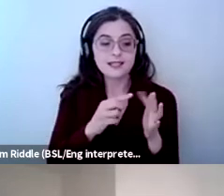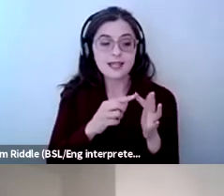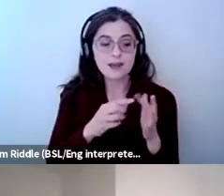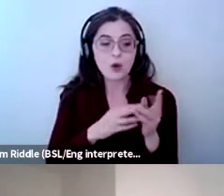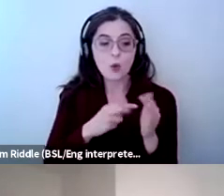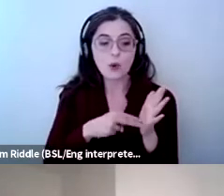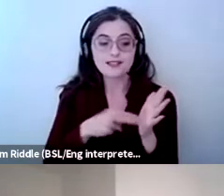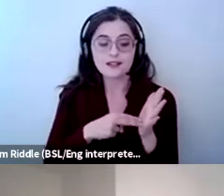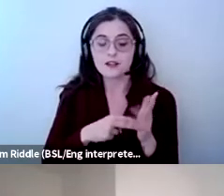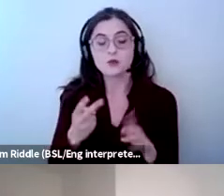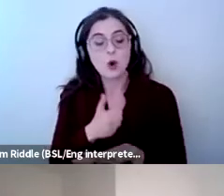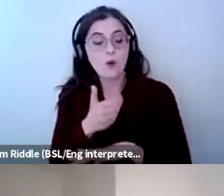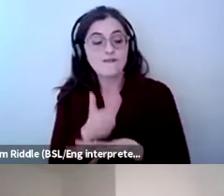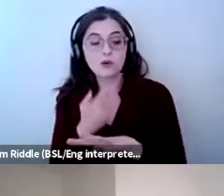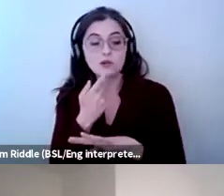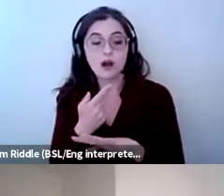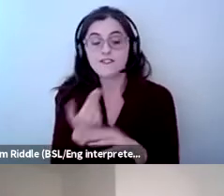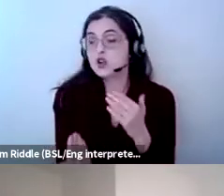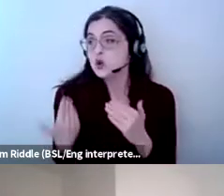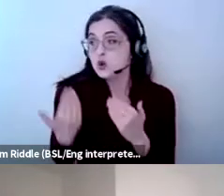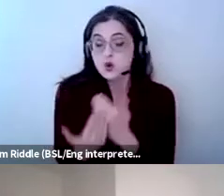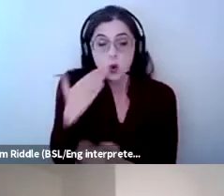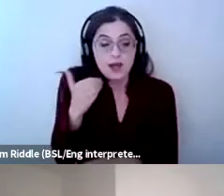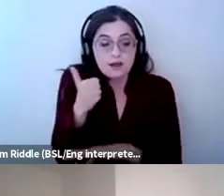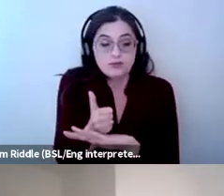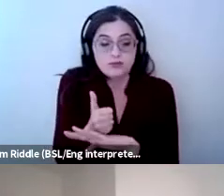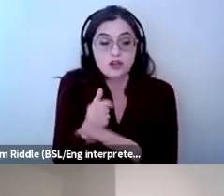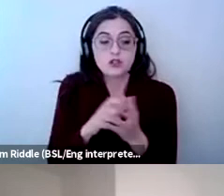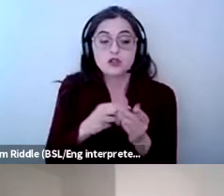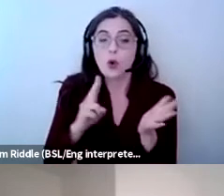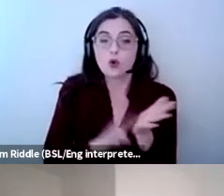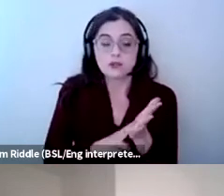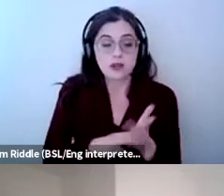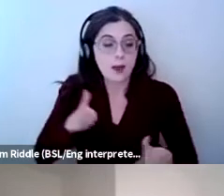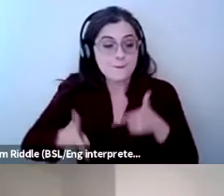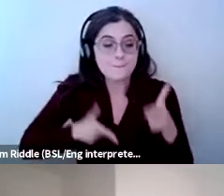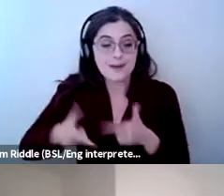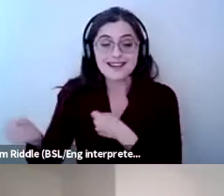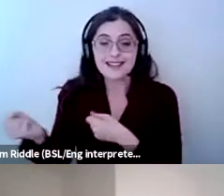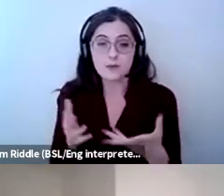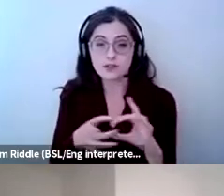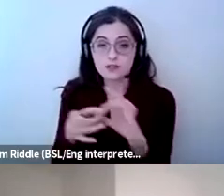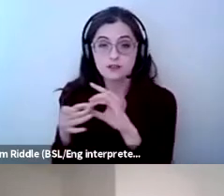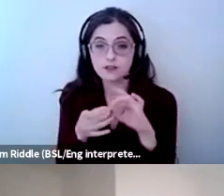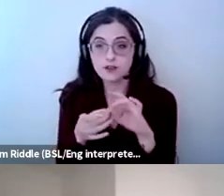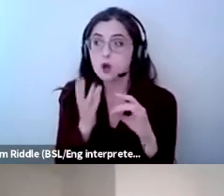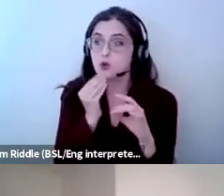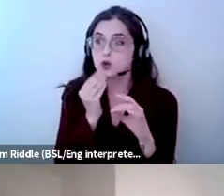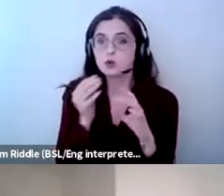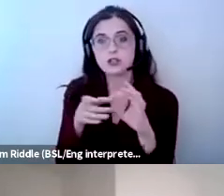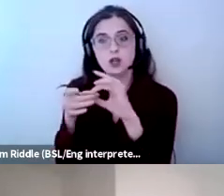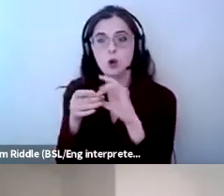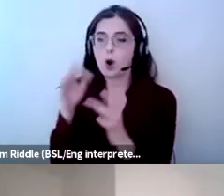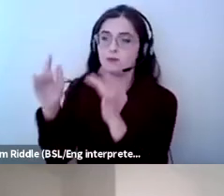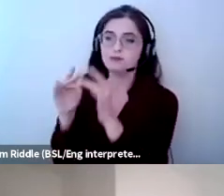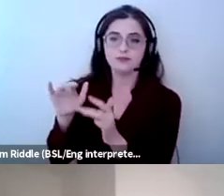Chorlton Bike Deliveries Co-op, a bike delivery co-op that uses the Co-op Cycle digital platform and which is now an